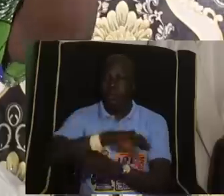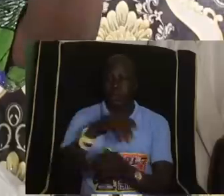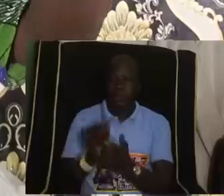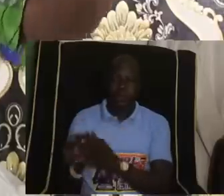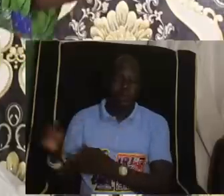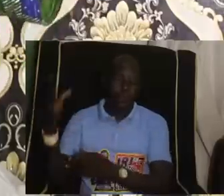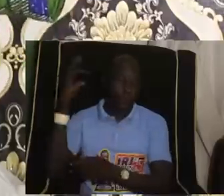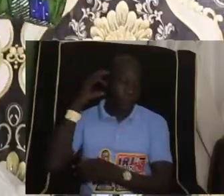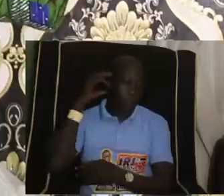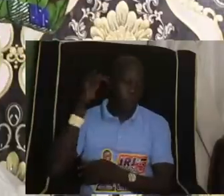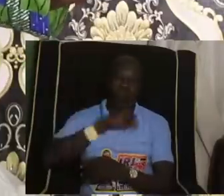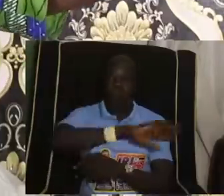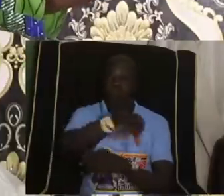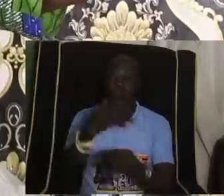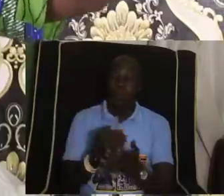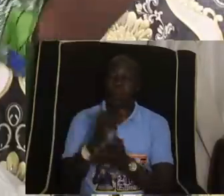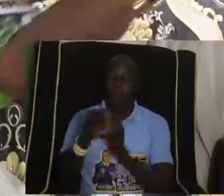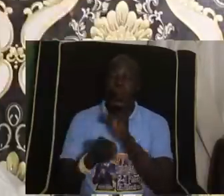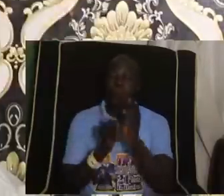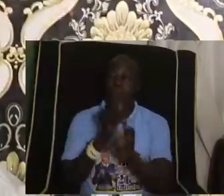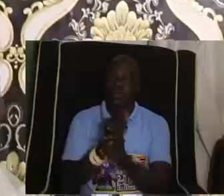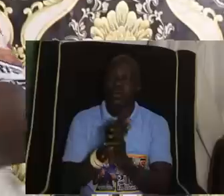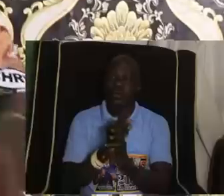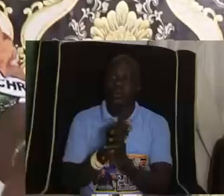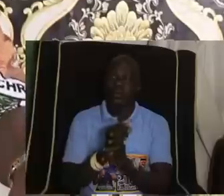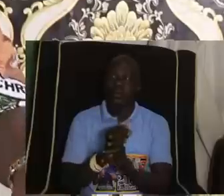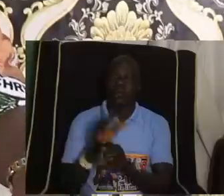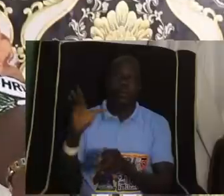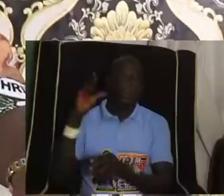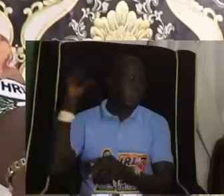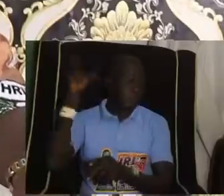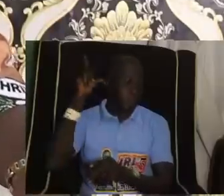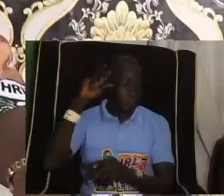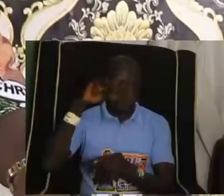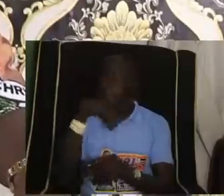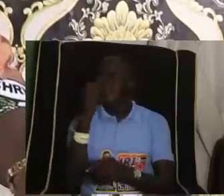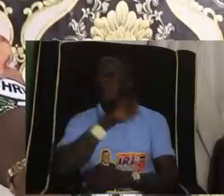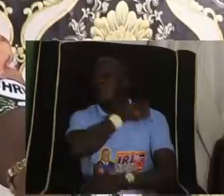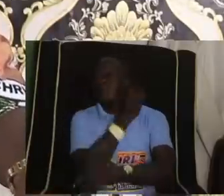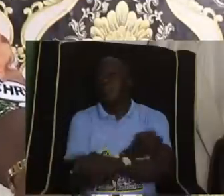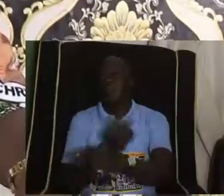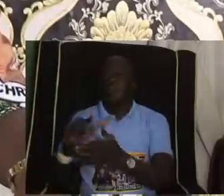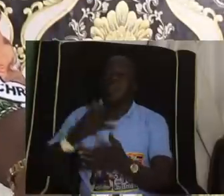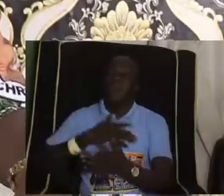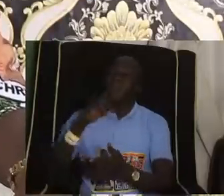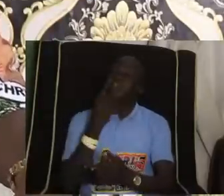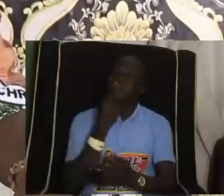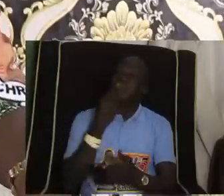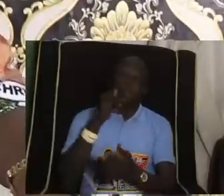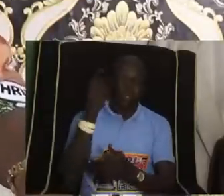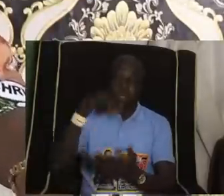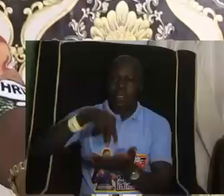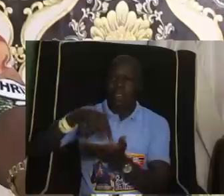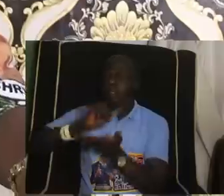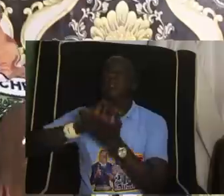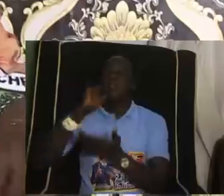me ya ke jadu agbaye e gbo asoru alatenu me let your thoughts of God from my mouth mo duro mi o daduro